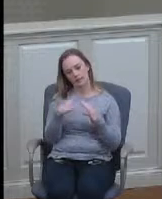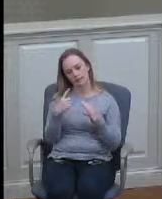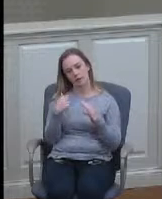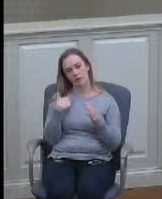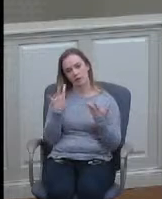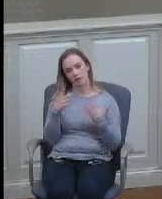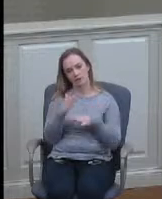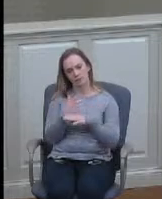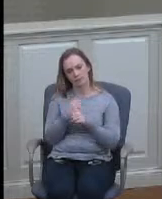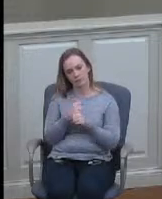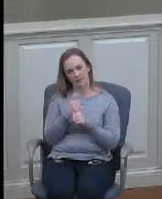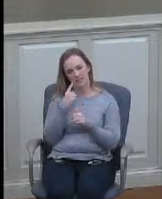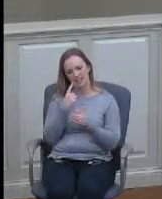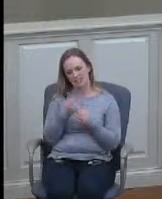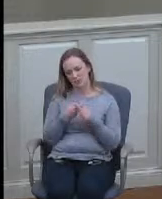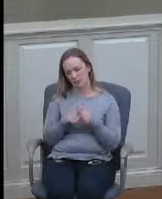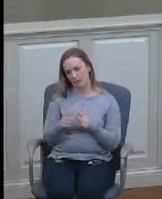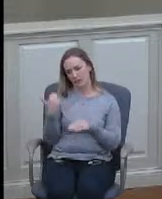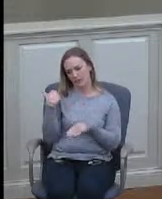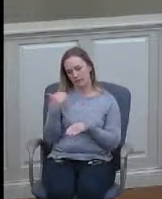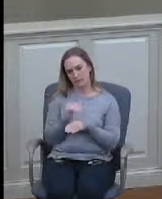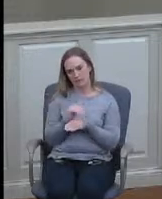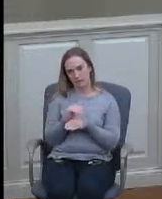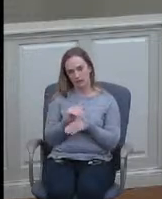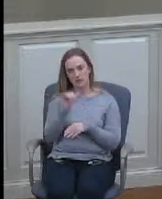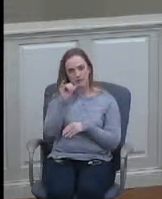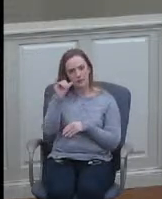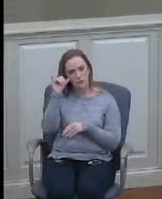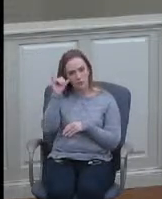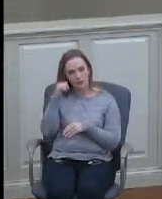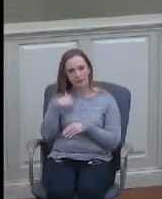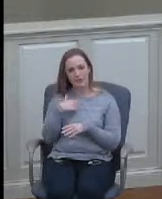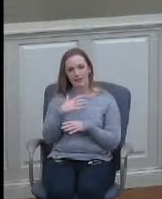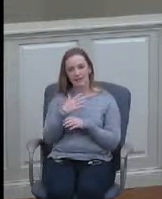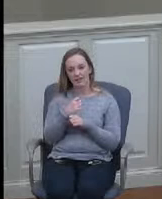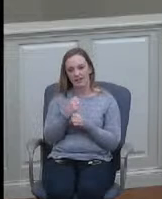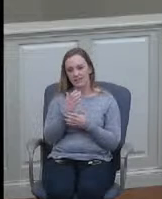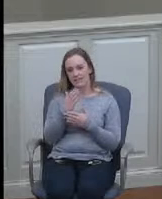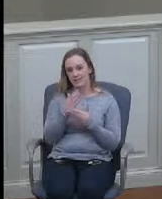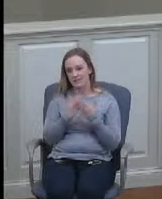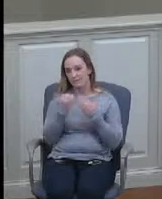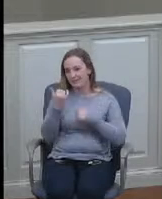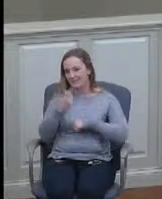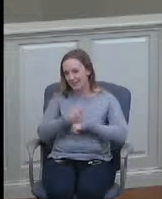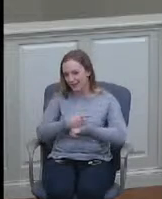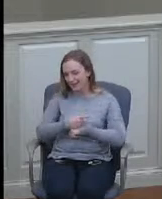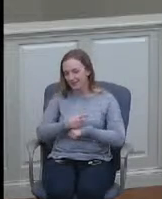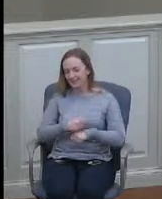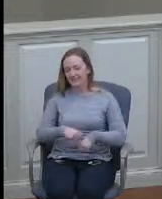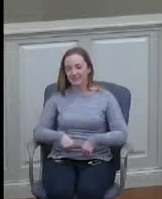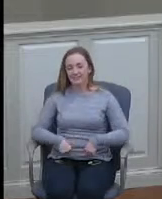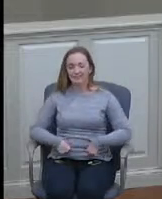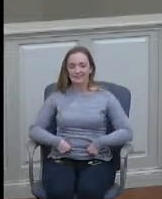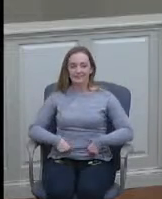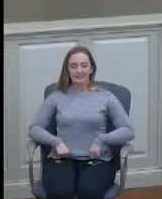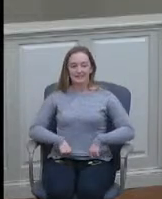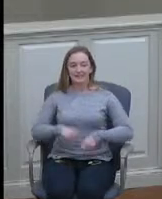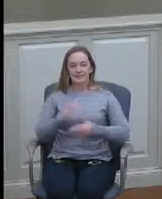received. I think they started yesterday, and I got some again today, and some very